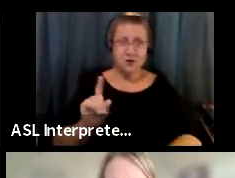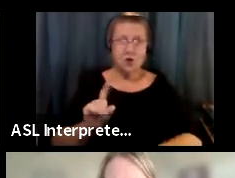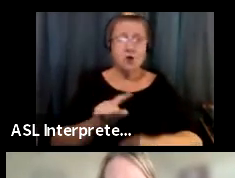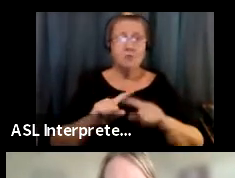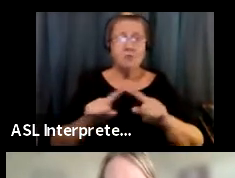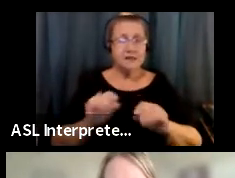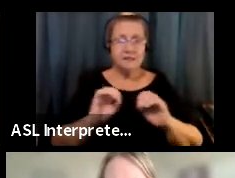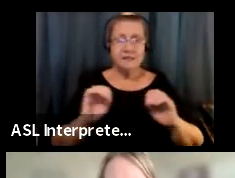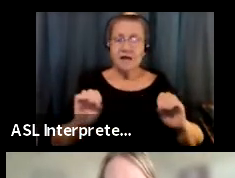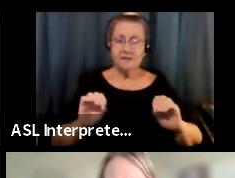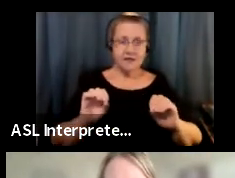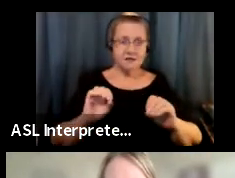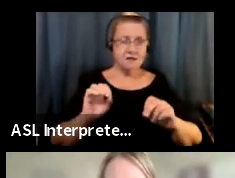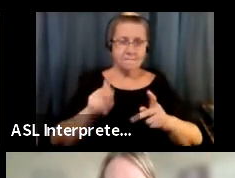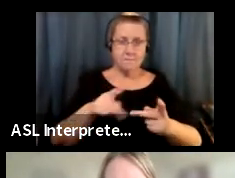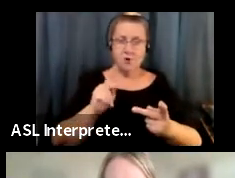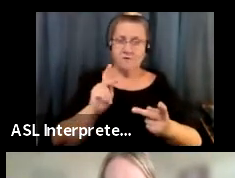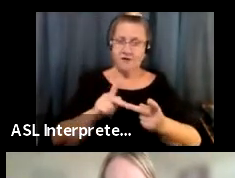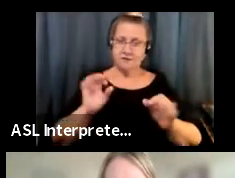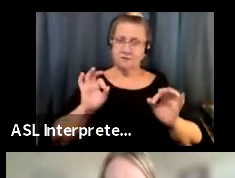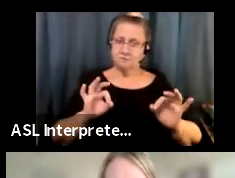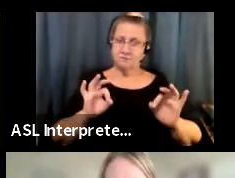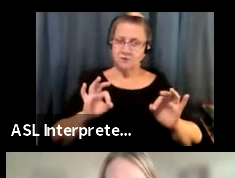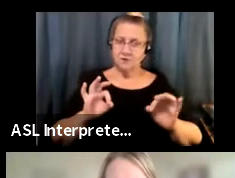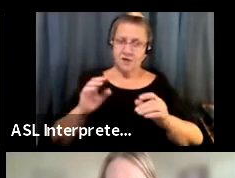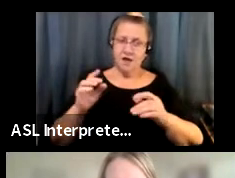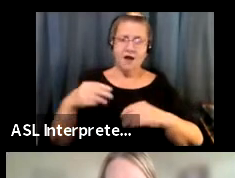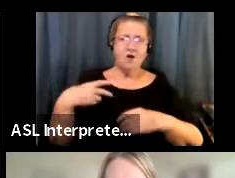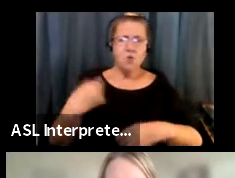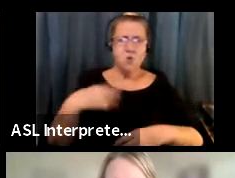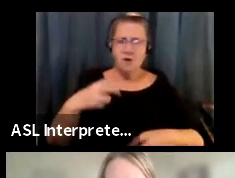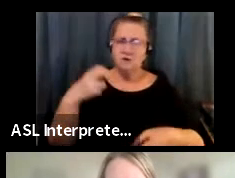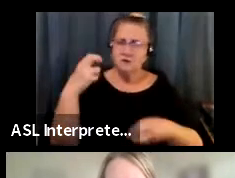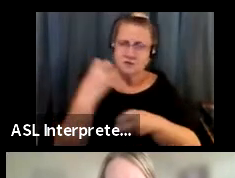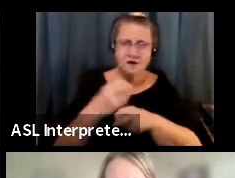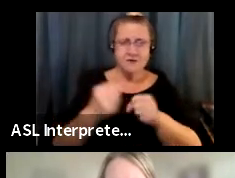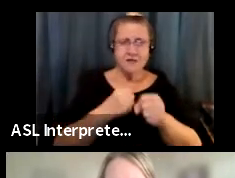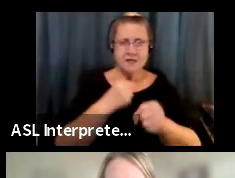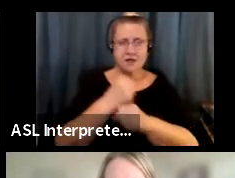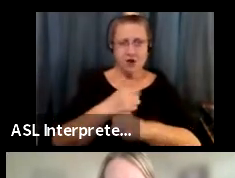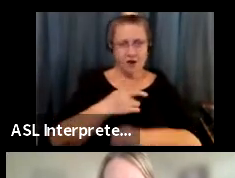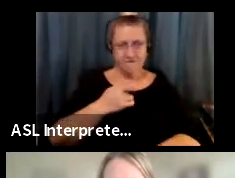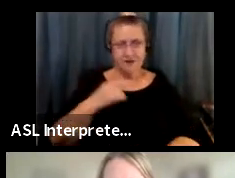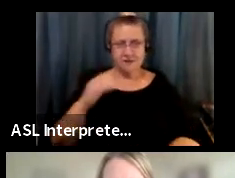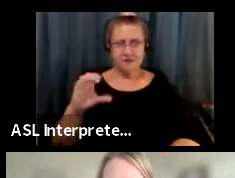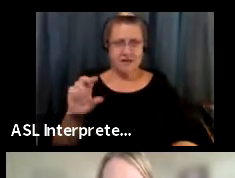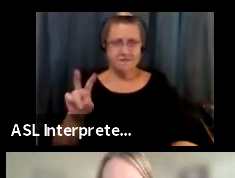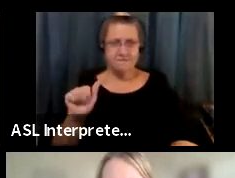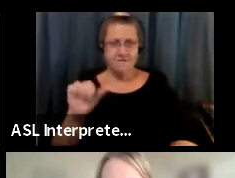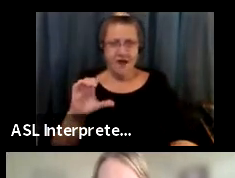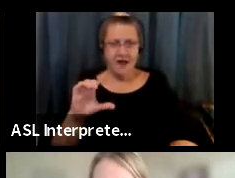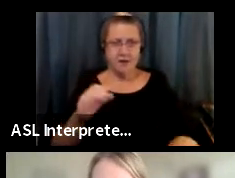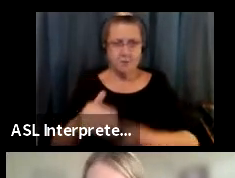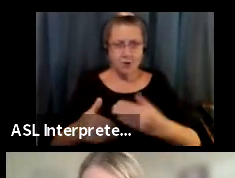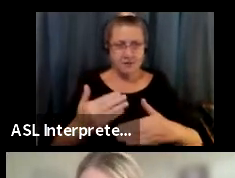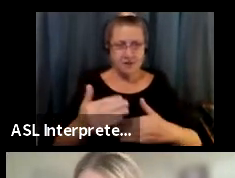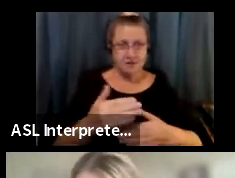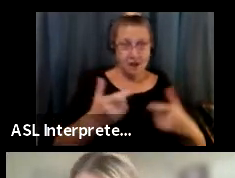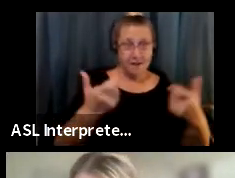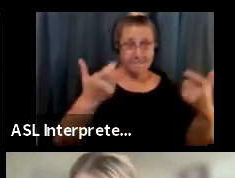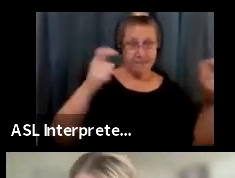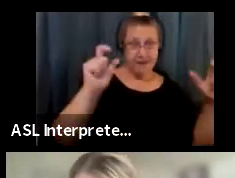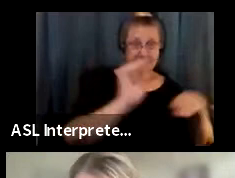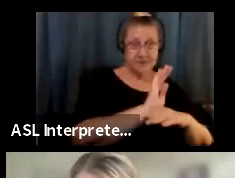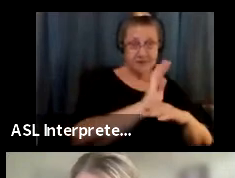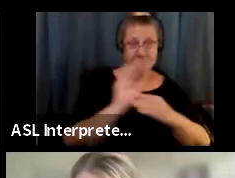perfect. It's been a very, very difficult year. And I think the CVAC process for businesses and small businesses that gave